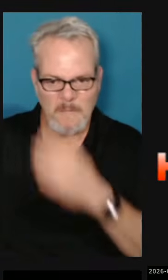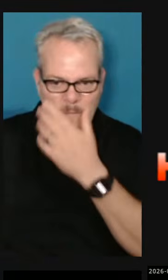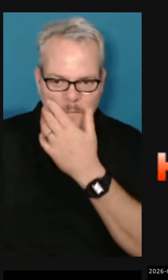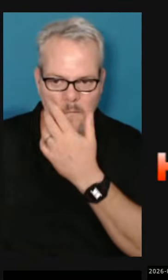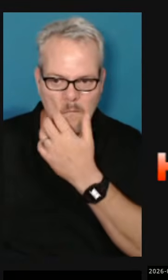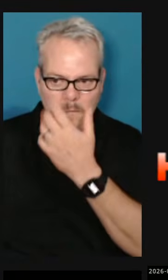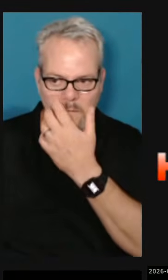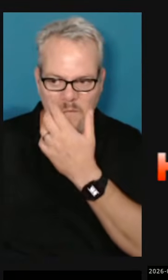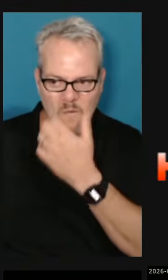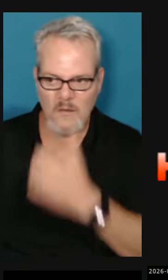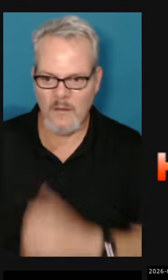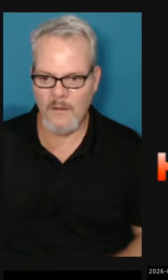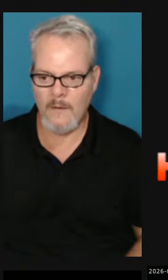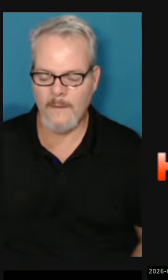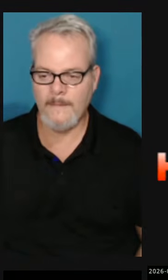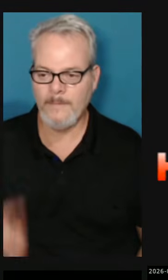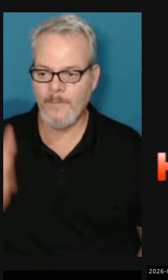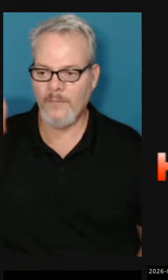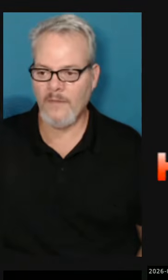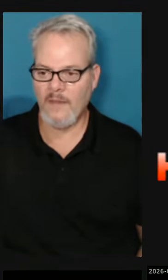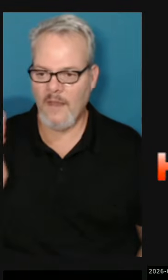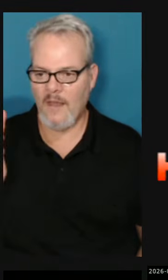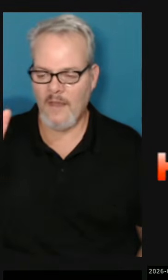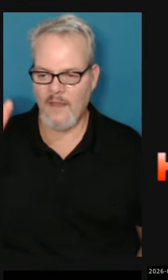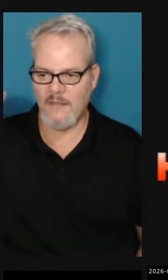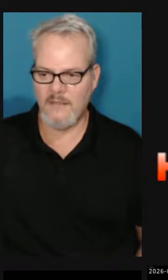So KW camera,